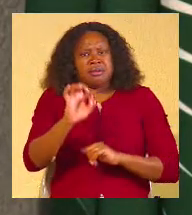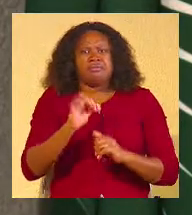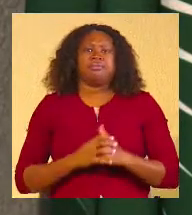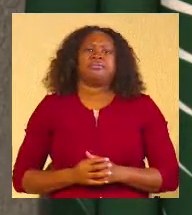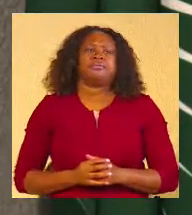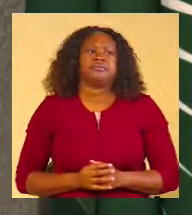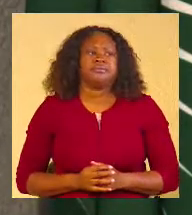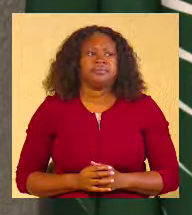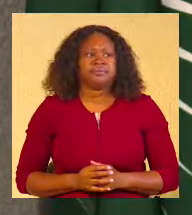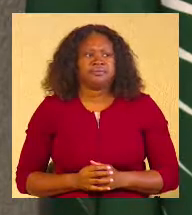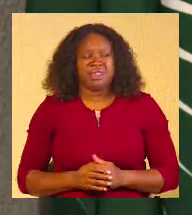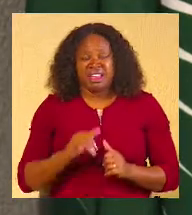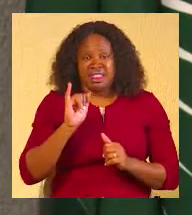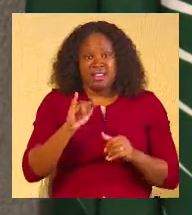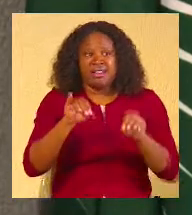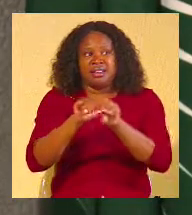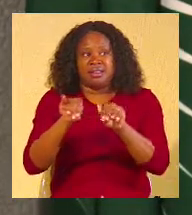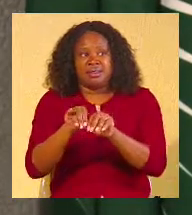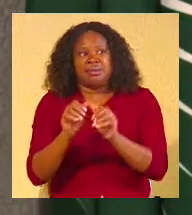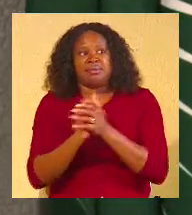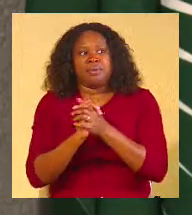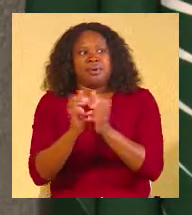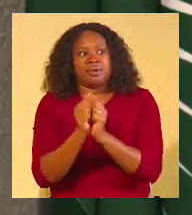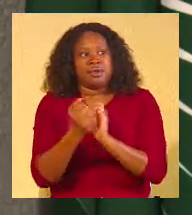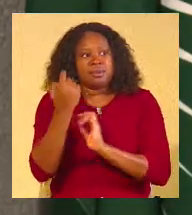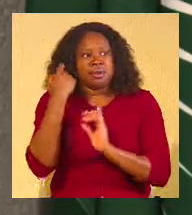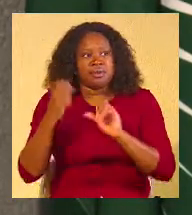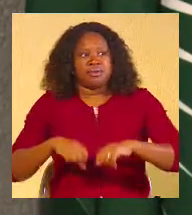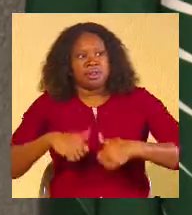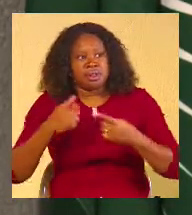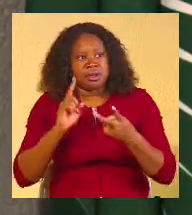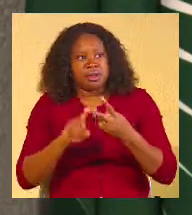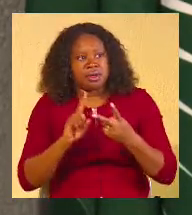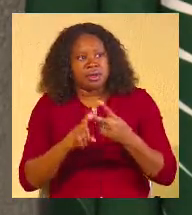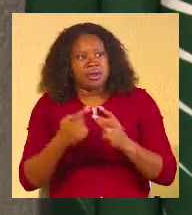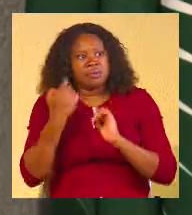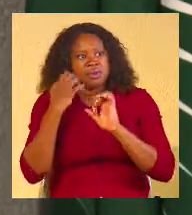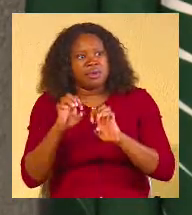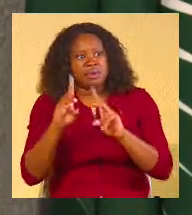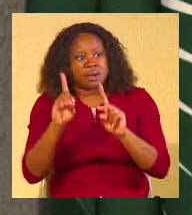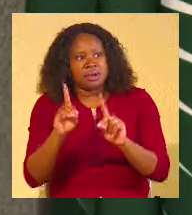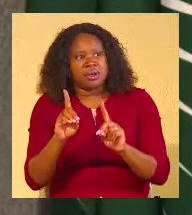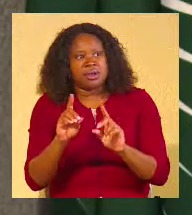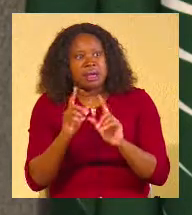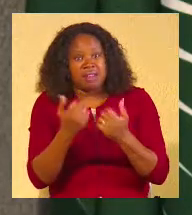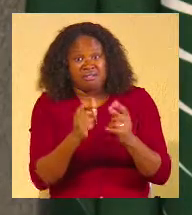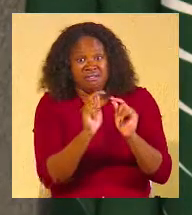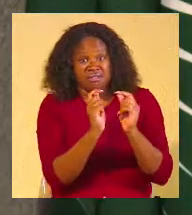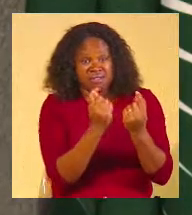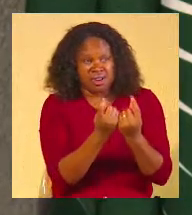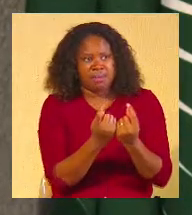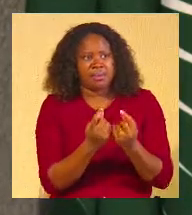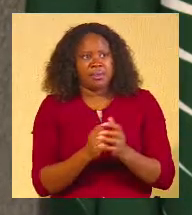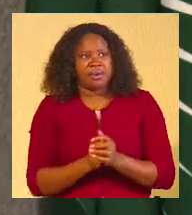with. So that has been done in partnership with the Ministry of Health, with the Ministry of Education. There's a team, there is one